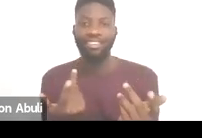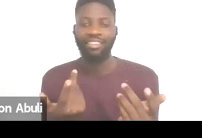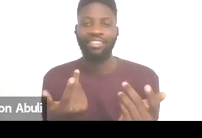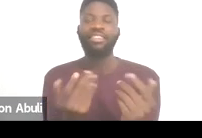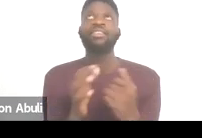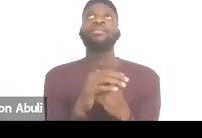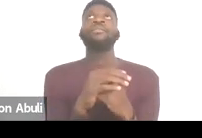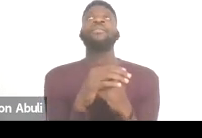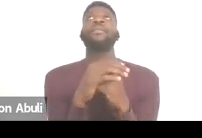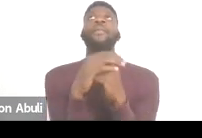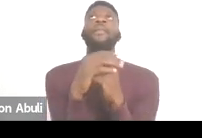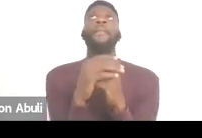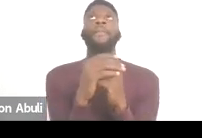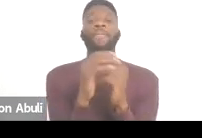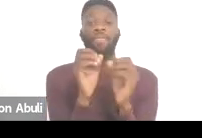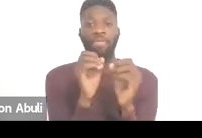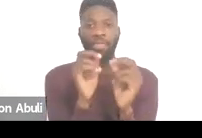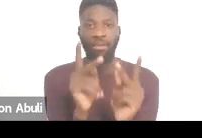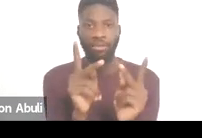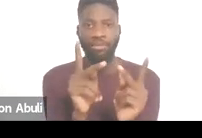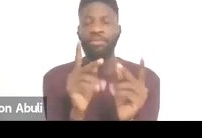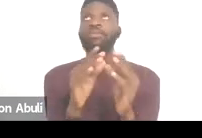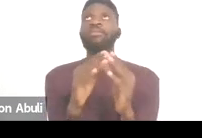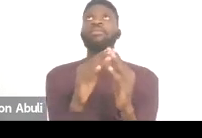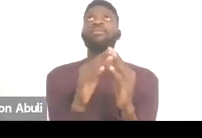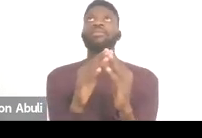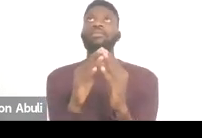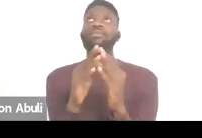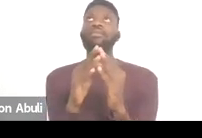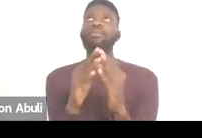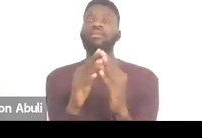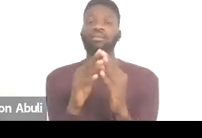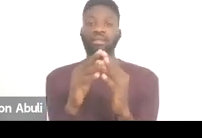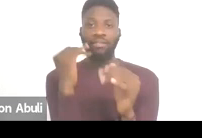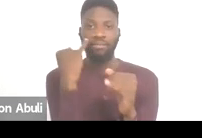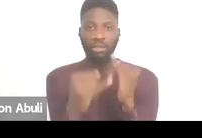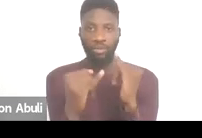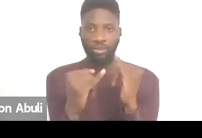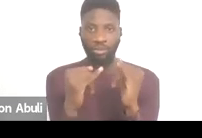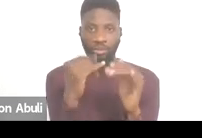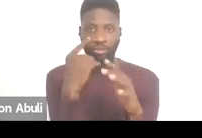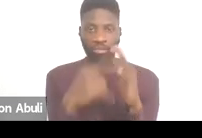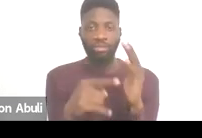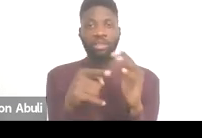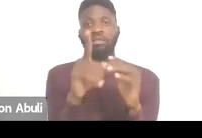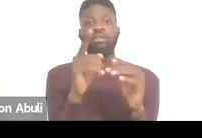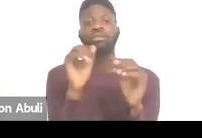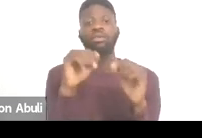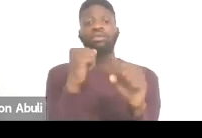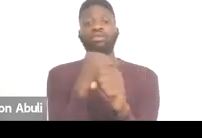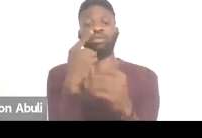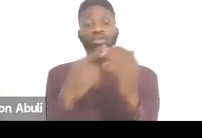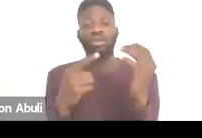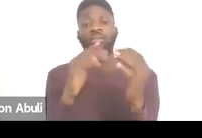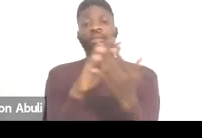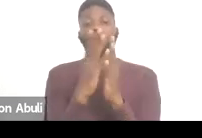All right. And the last thing you can do to become job ready is